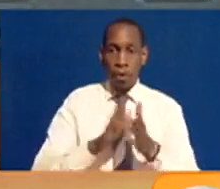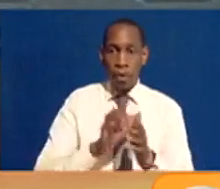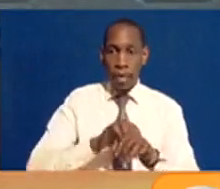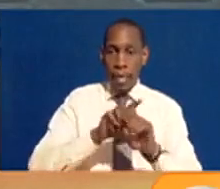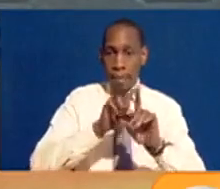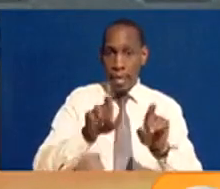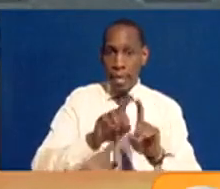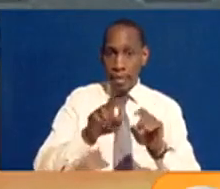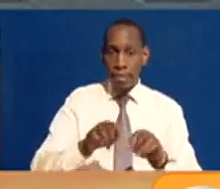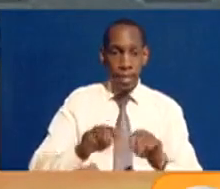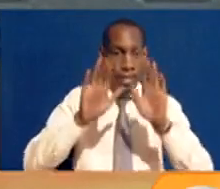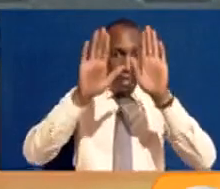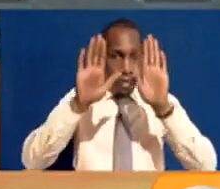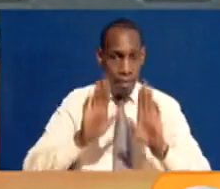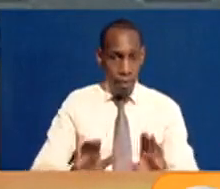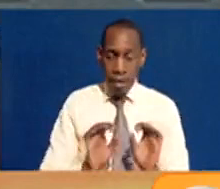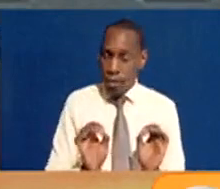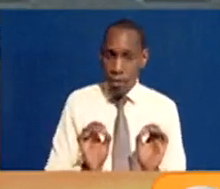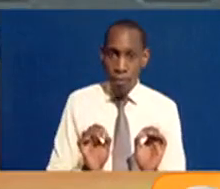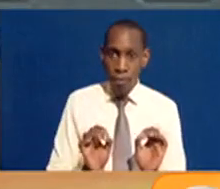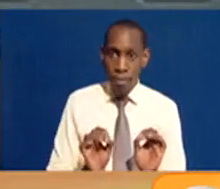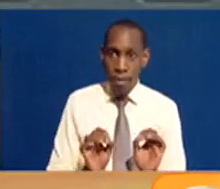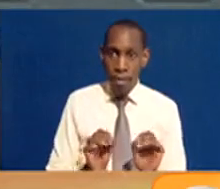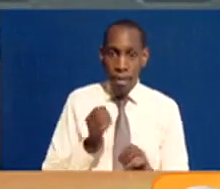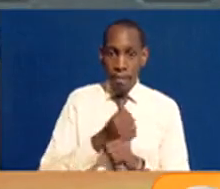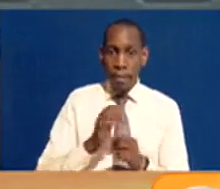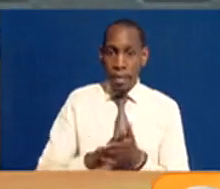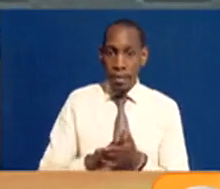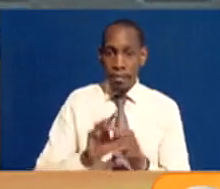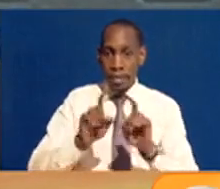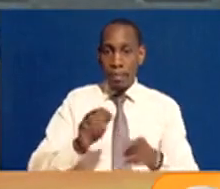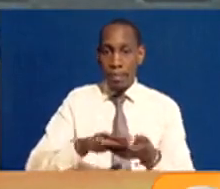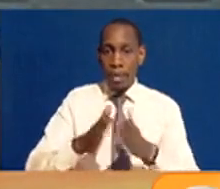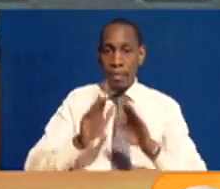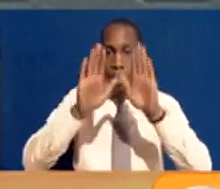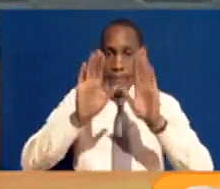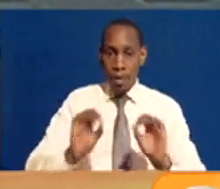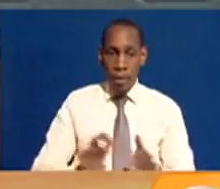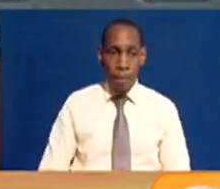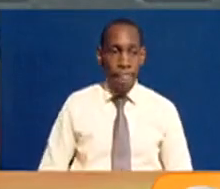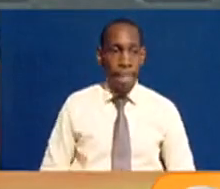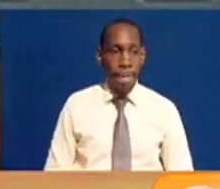exams are not a big deal, don't make them a big deal. That's my take tonight.